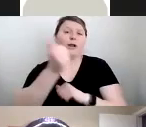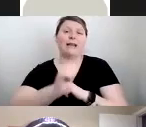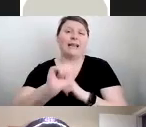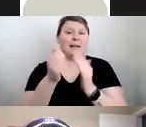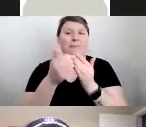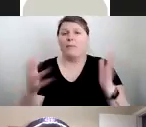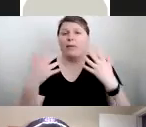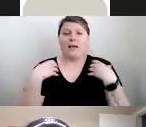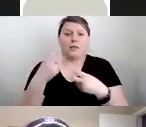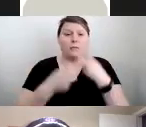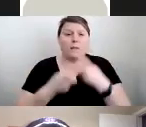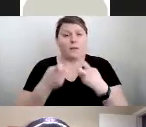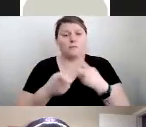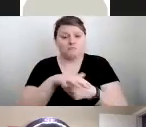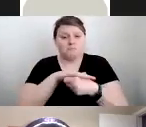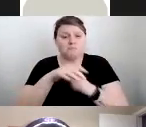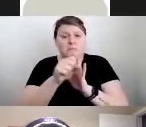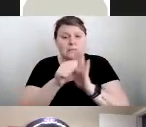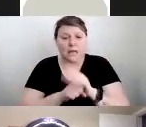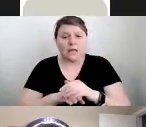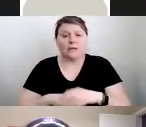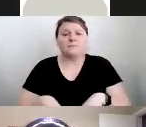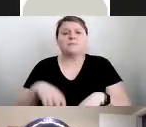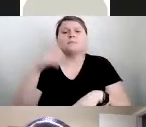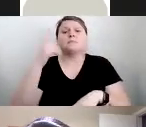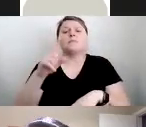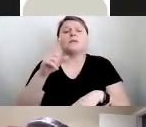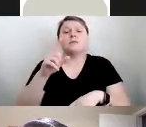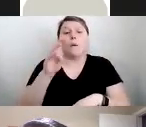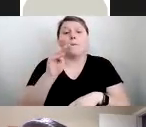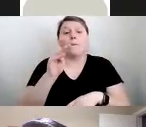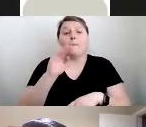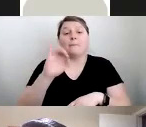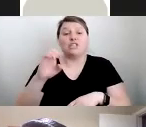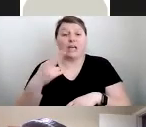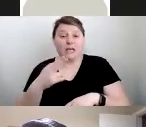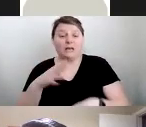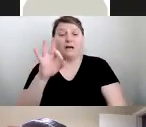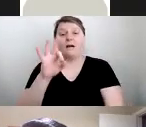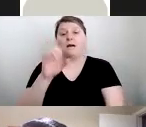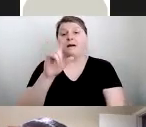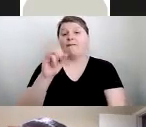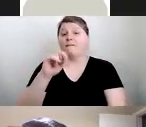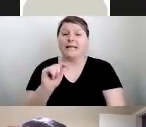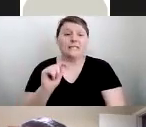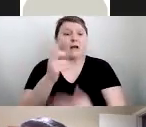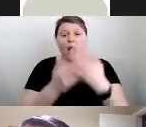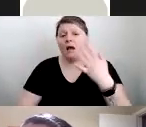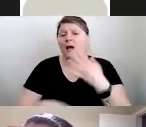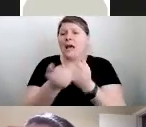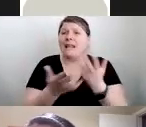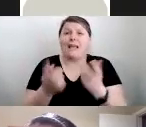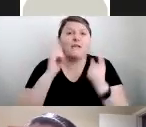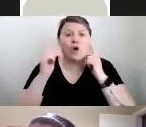state. For example, the Flint water outbreak. I mean, if you just go down the list of anything that you've ever heard, any